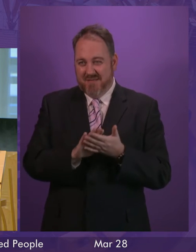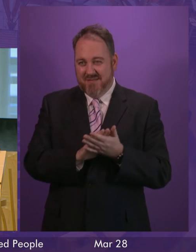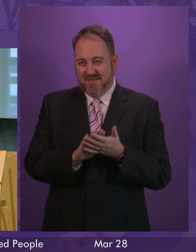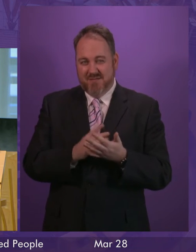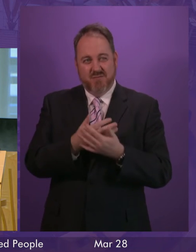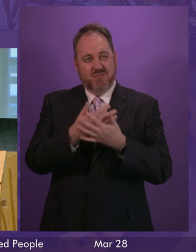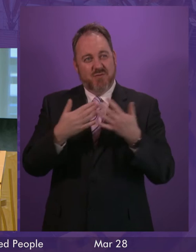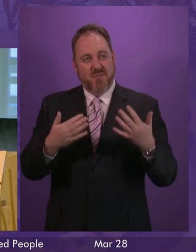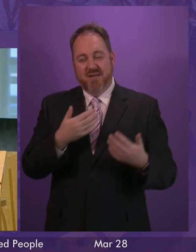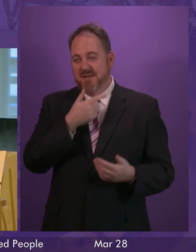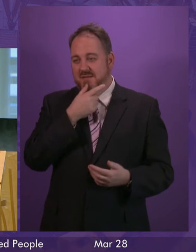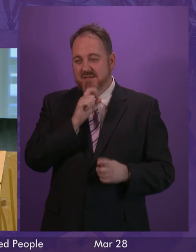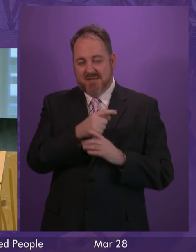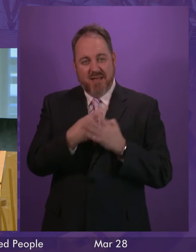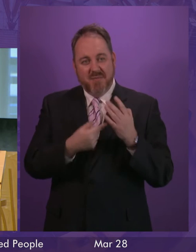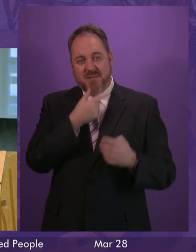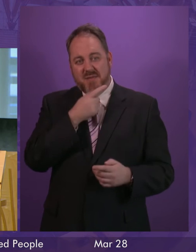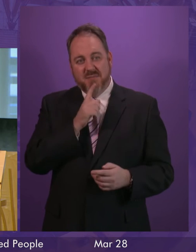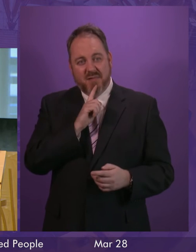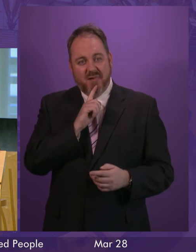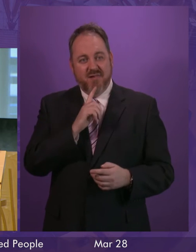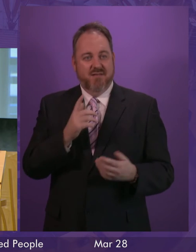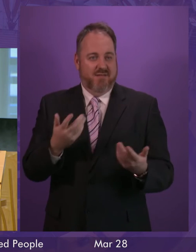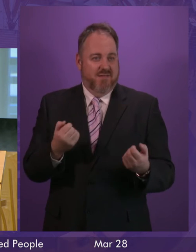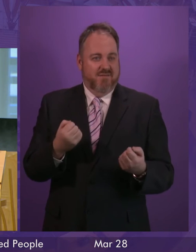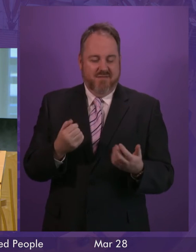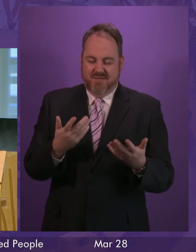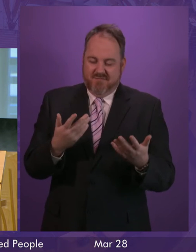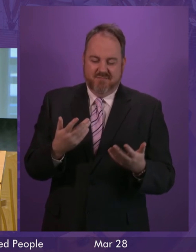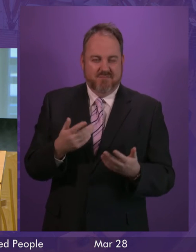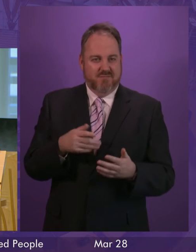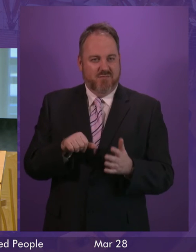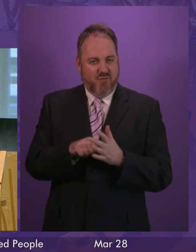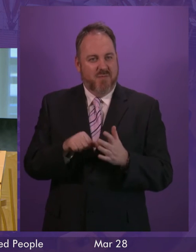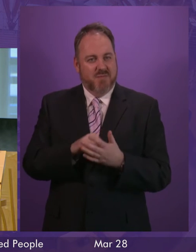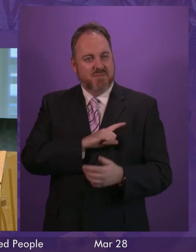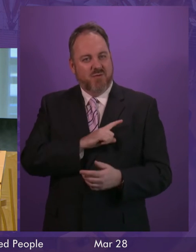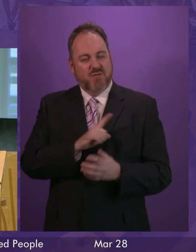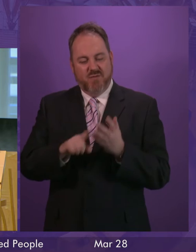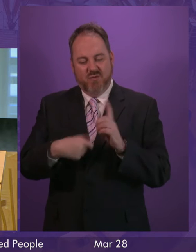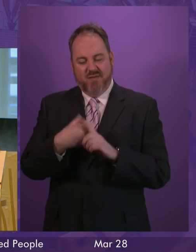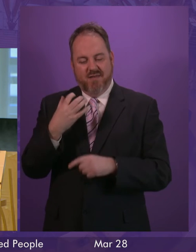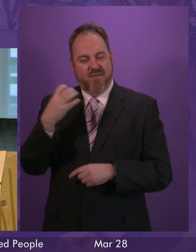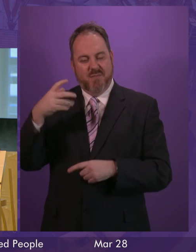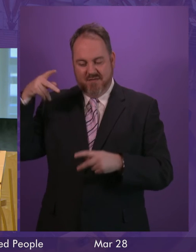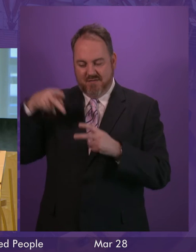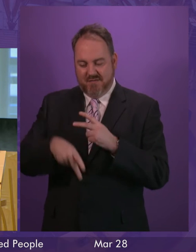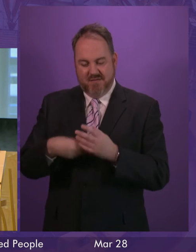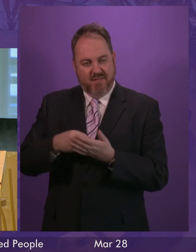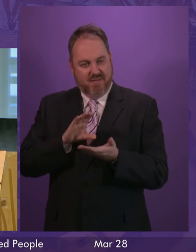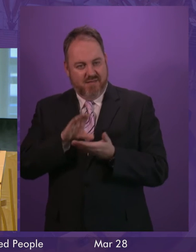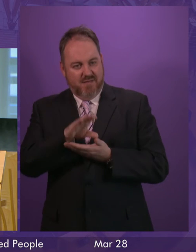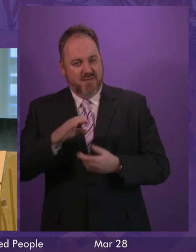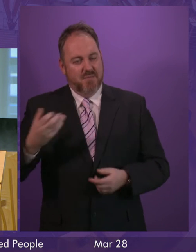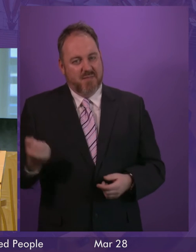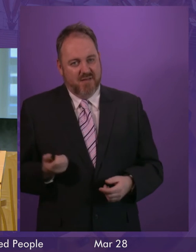independent living fund to ensure disabled people would not be disadvantaged by Westminster cuts and going even further in opening the fund to new applicants. Of course